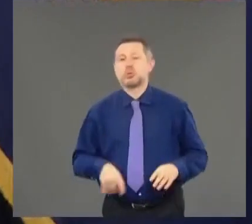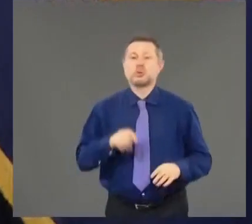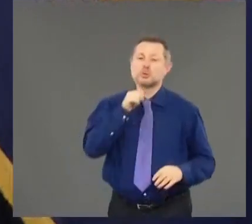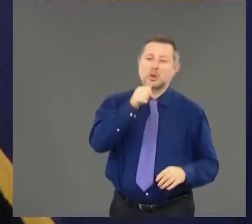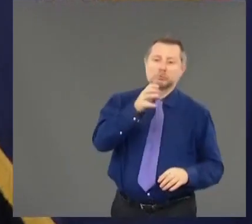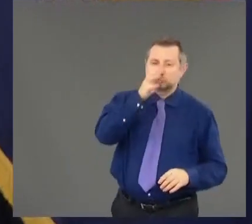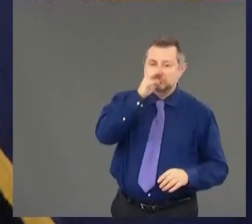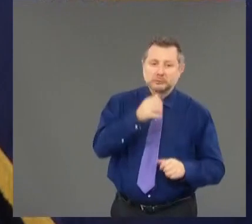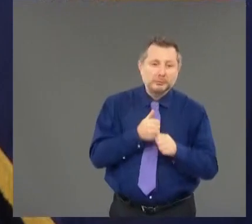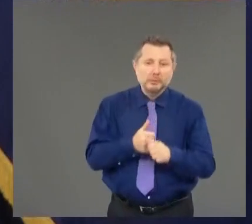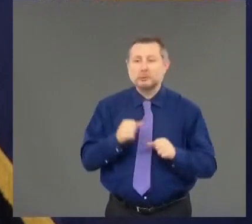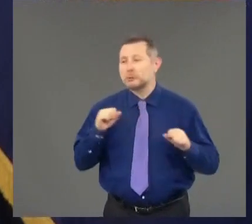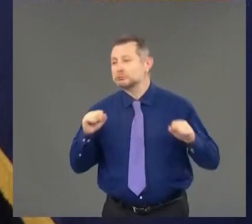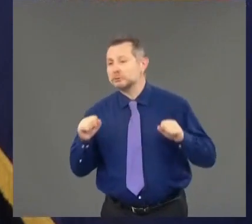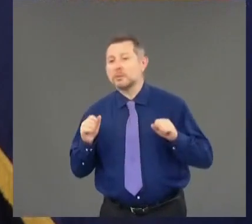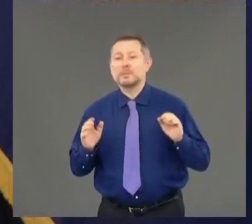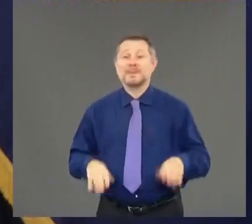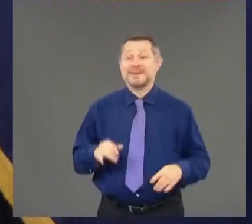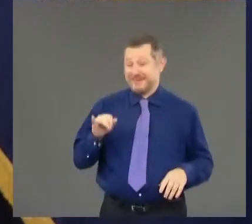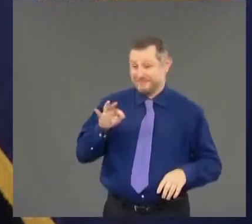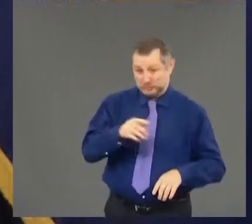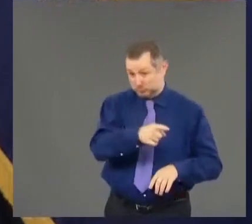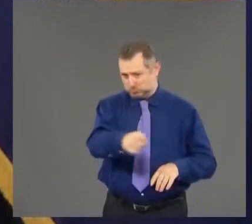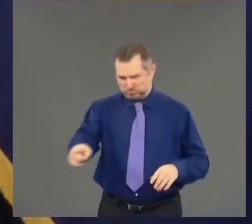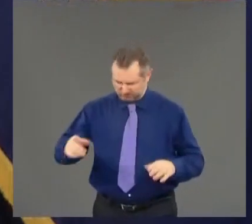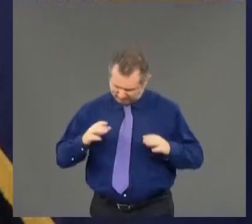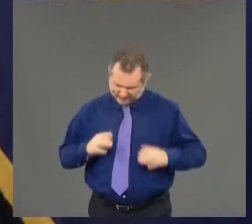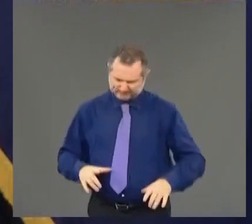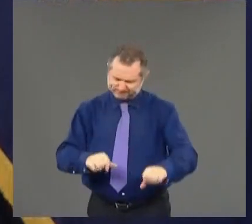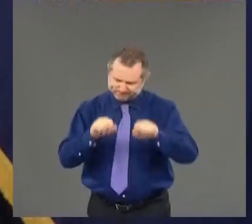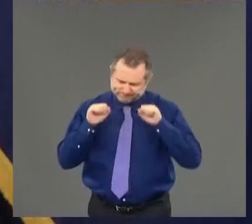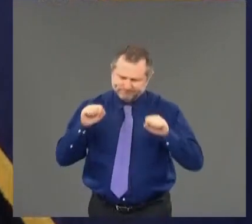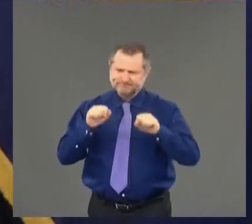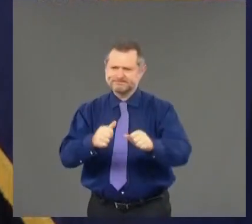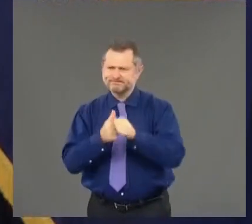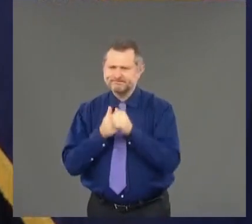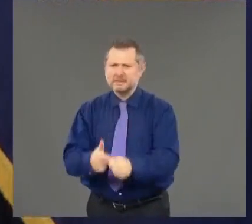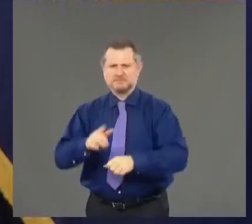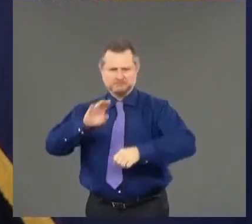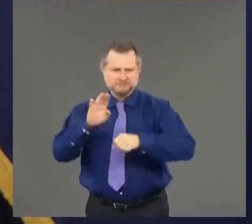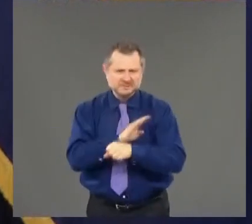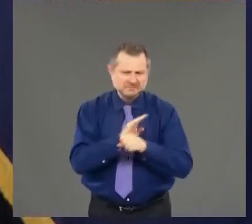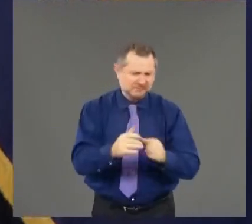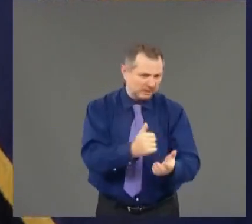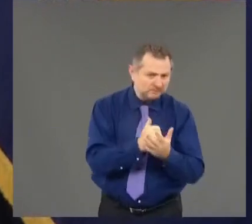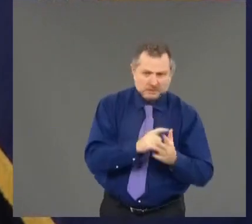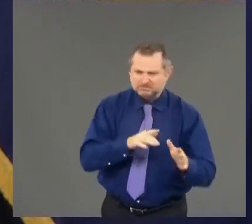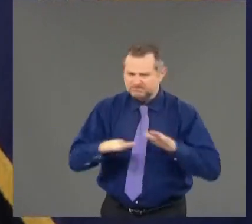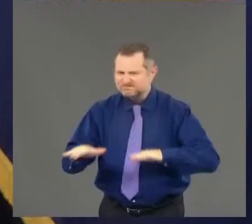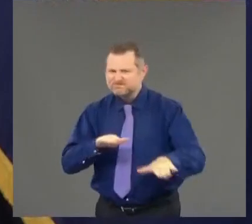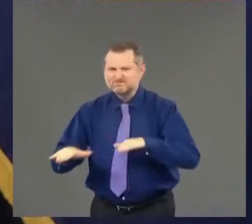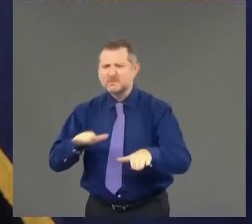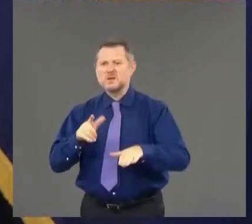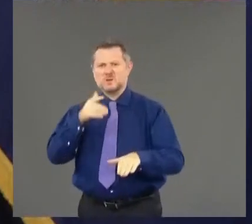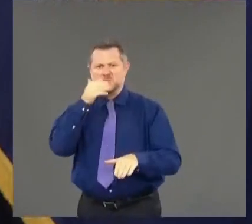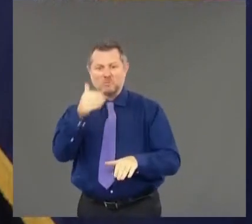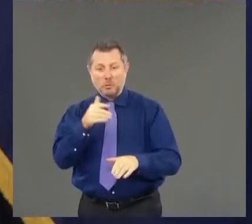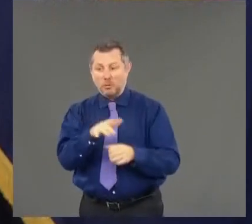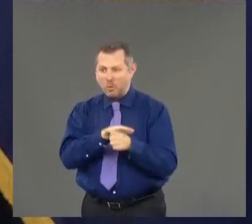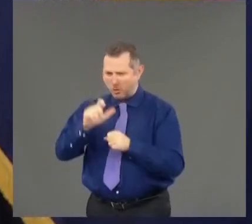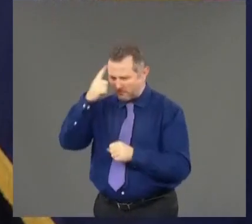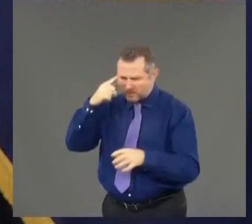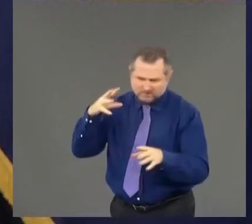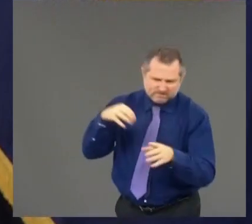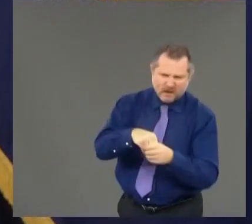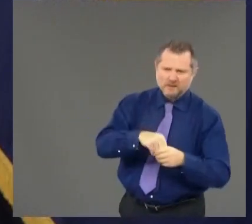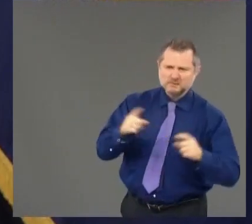If citizens comply, if businesses help us with it, if the local government steps up and